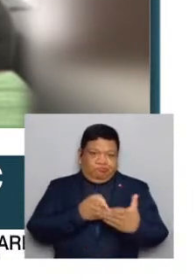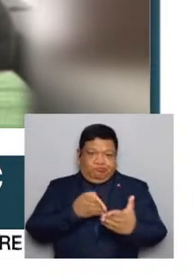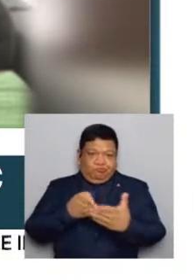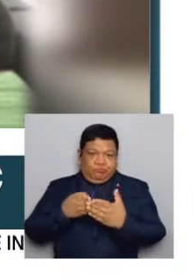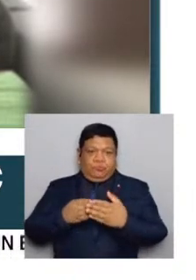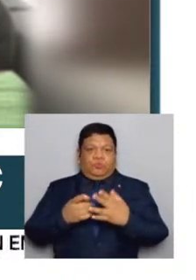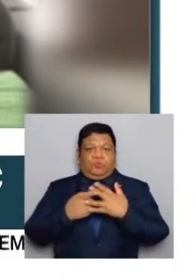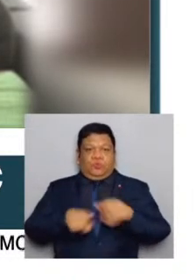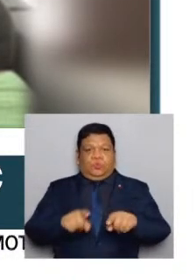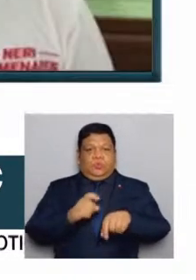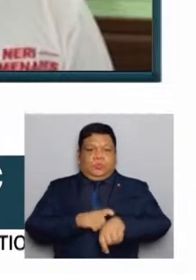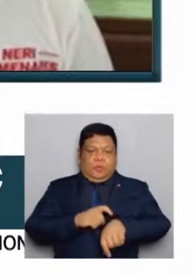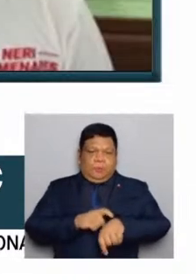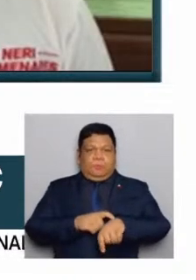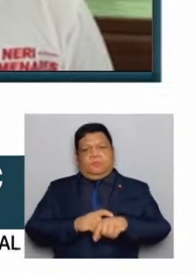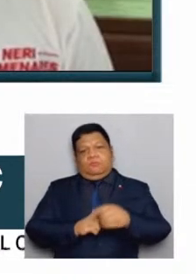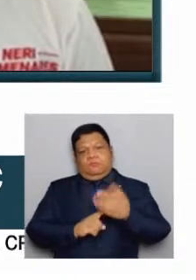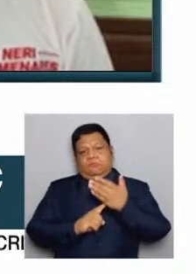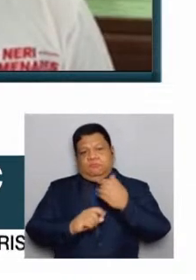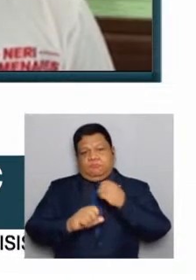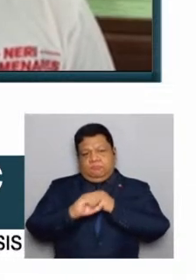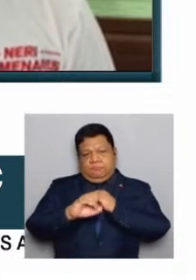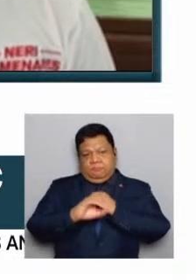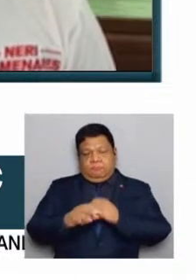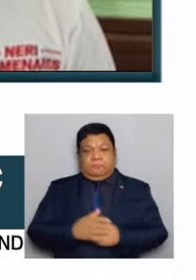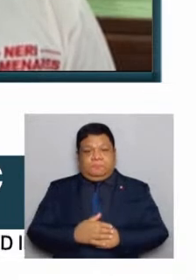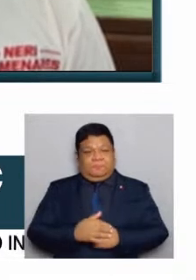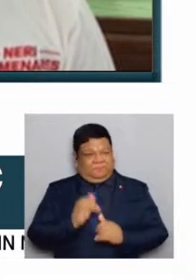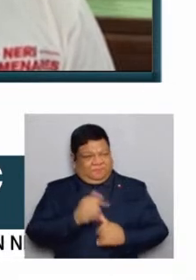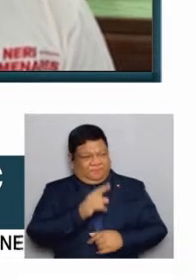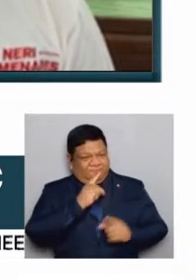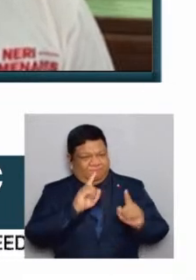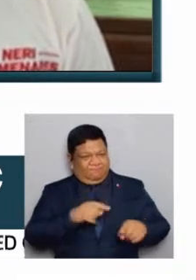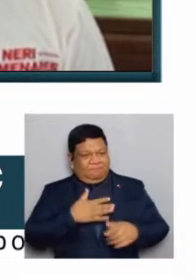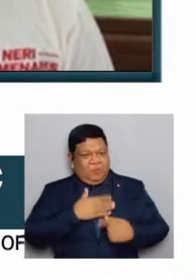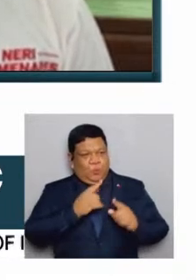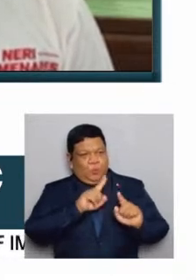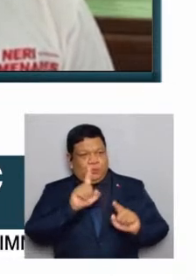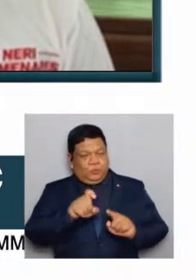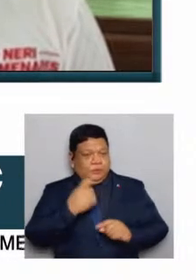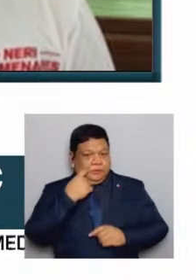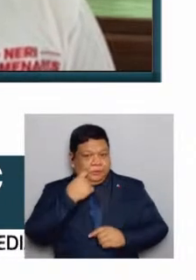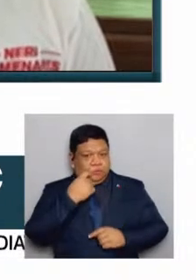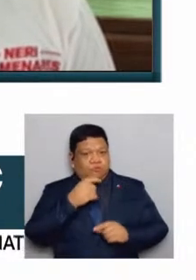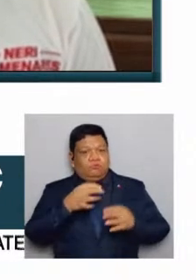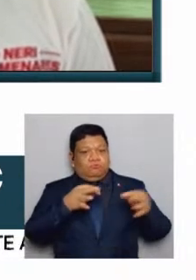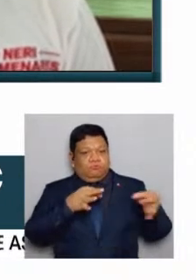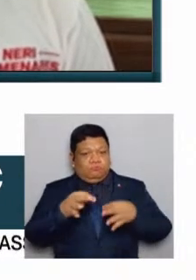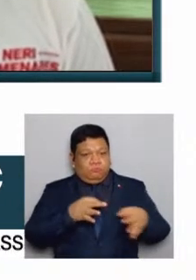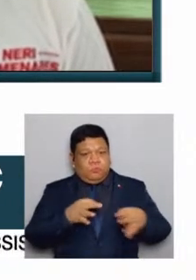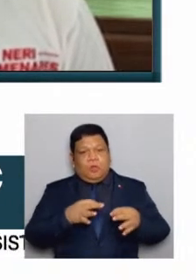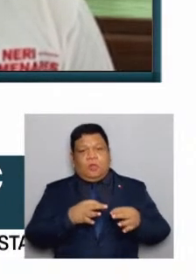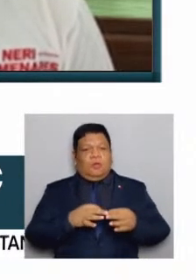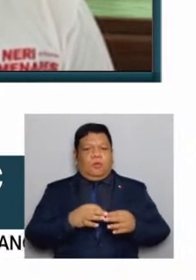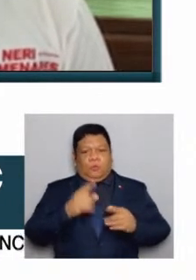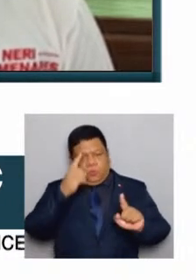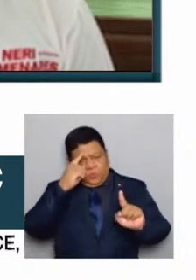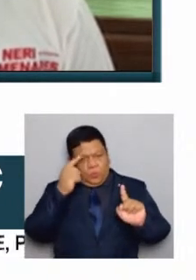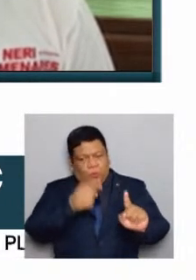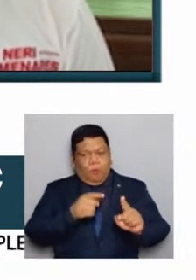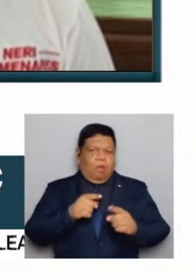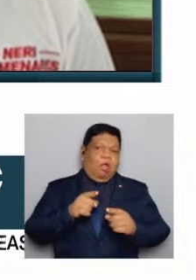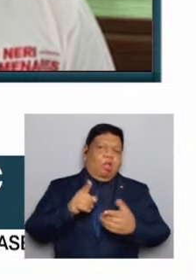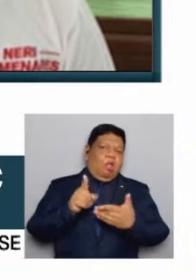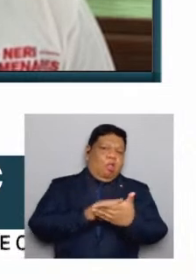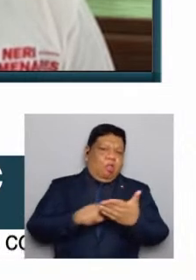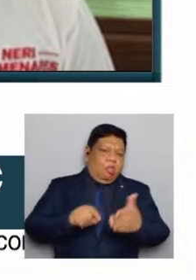just answered my final question right there, because I was going to ask you that earlier. You said the goal was to discredit the campaign of the vice president. And I was going to ask